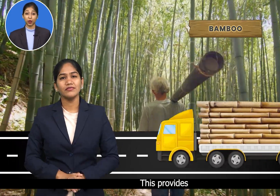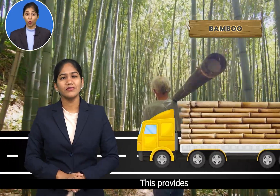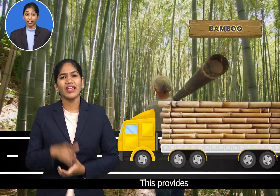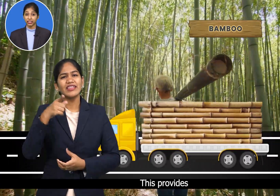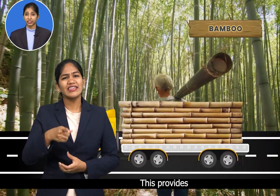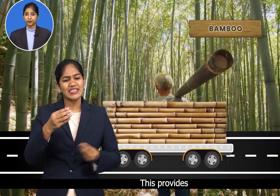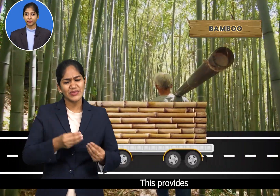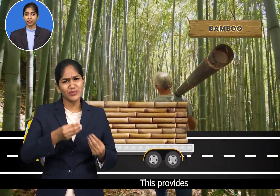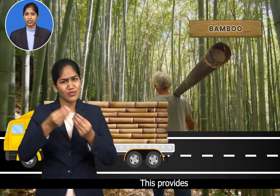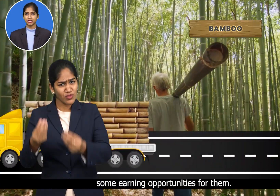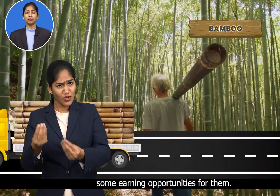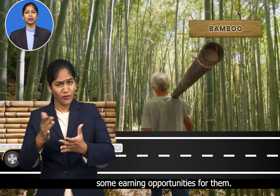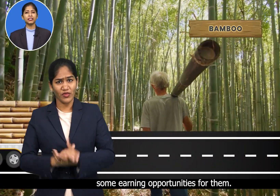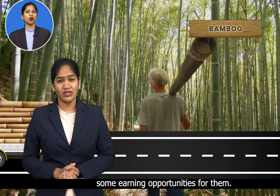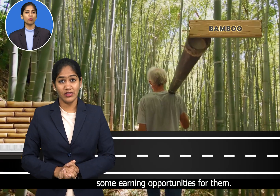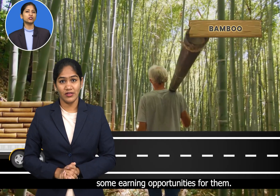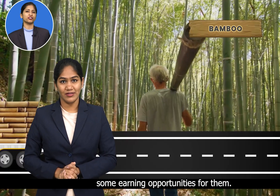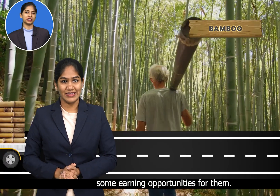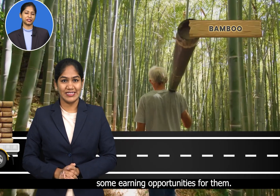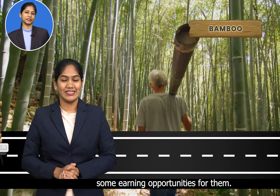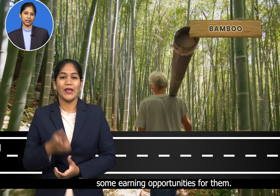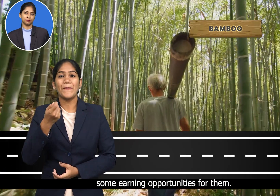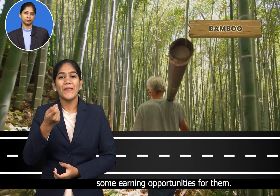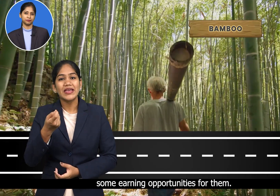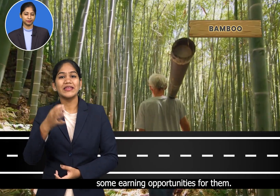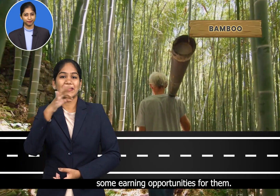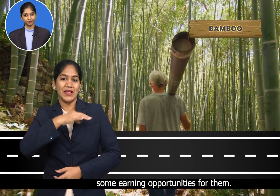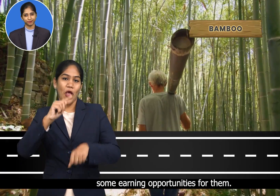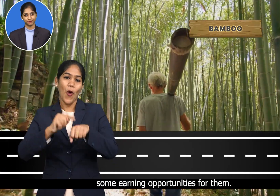This provides some earning opportunities for them.